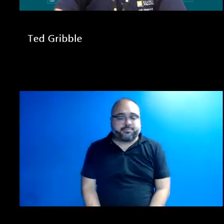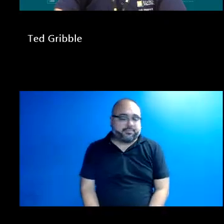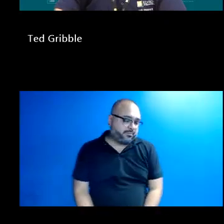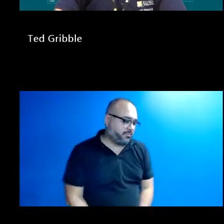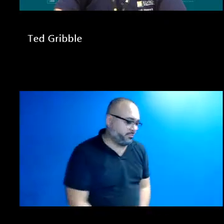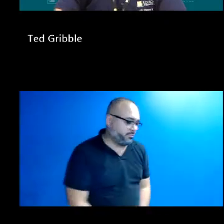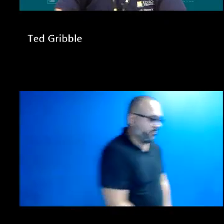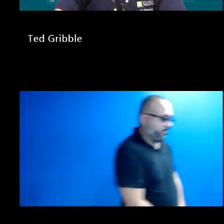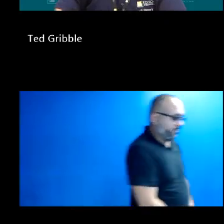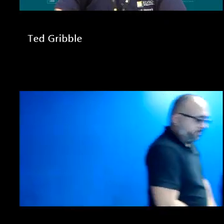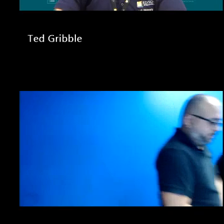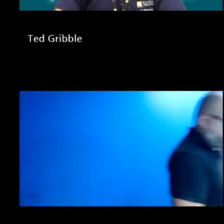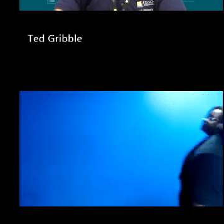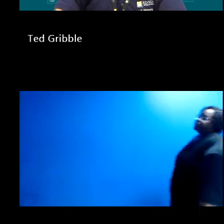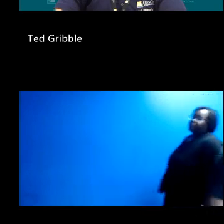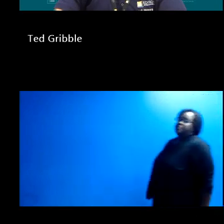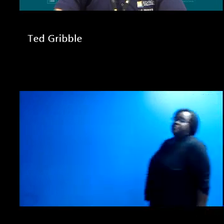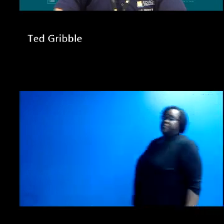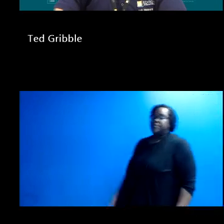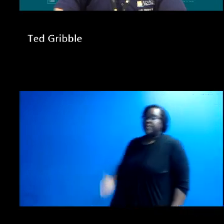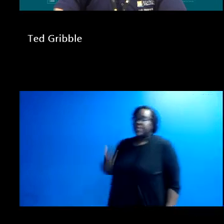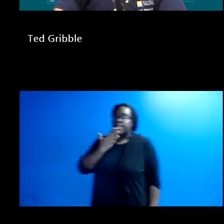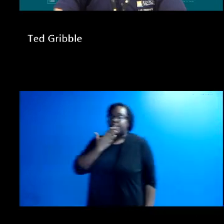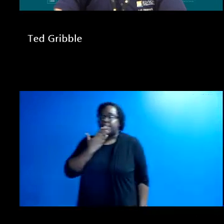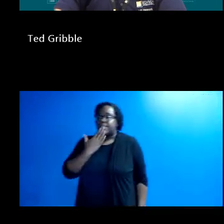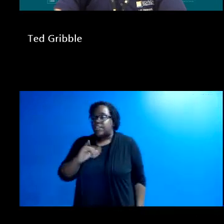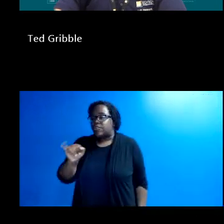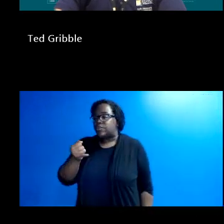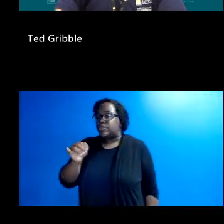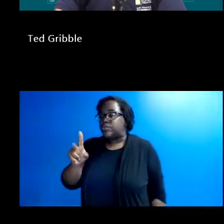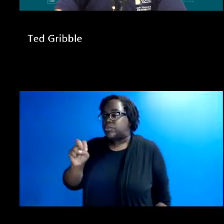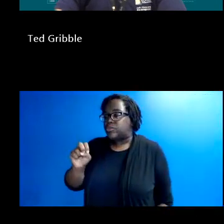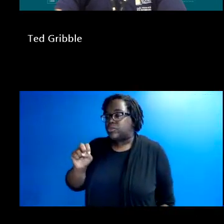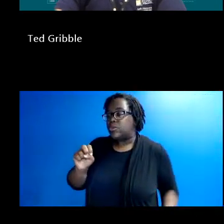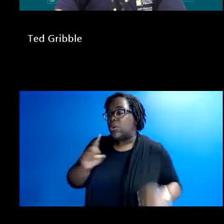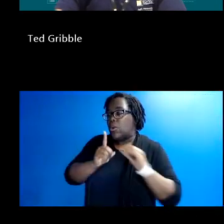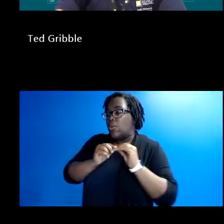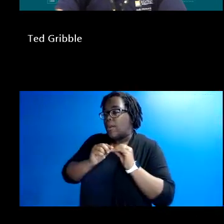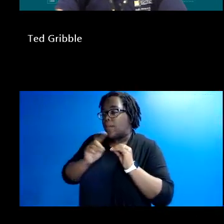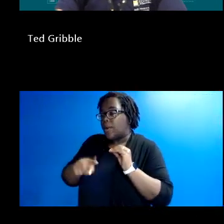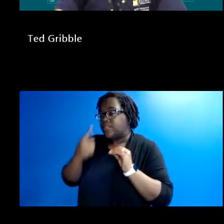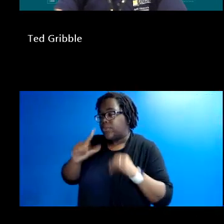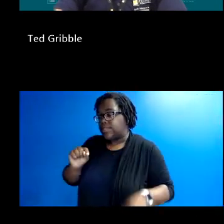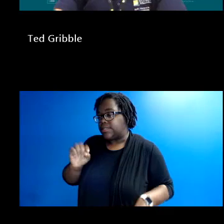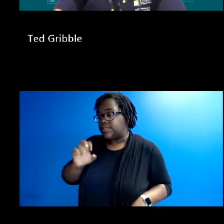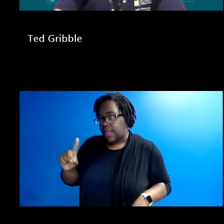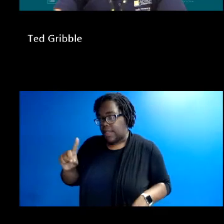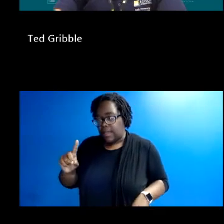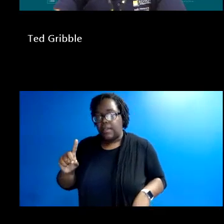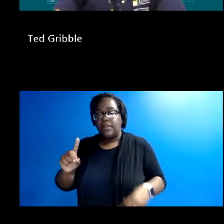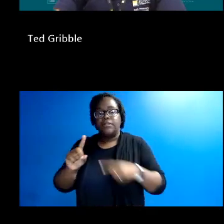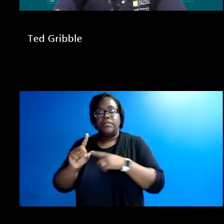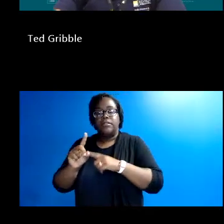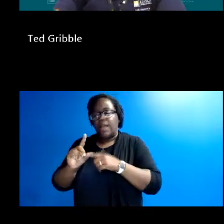Thank you, Jude. I have one more for Ted. How does most of the